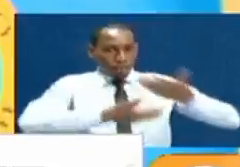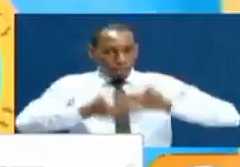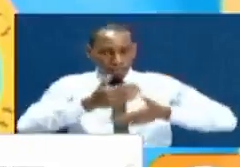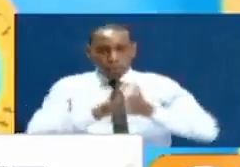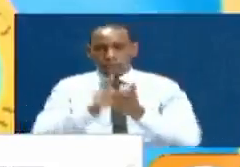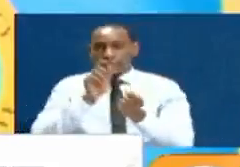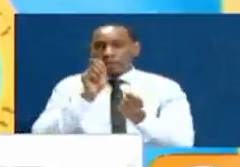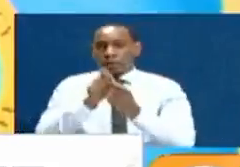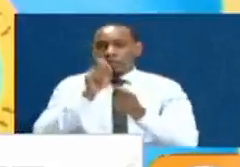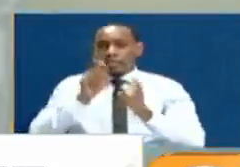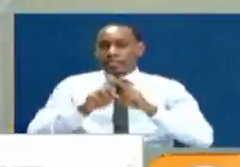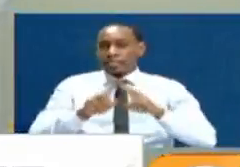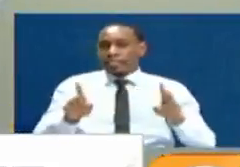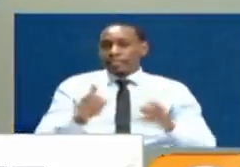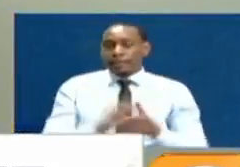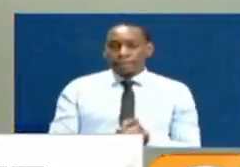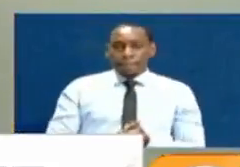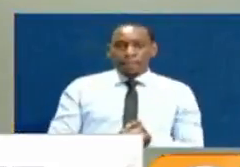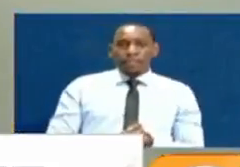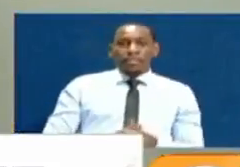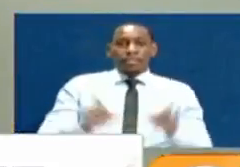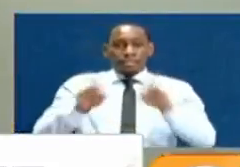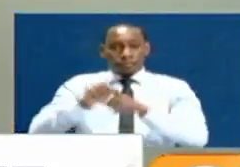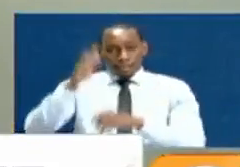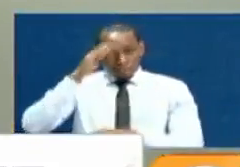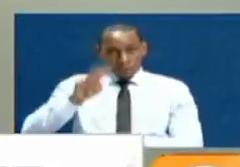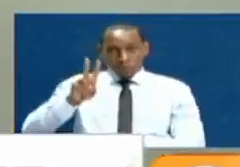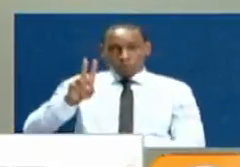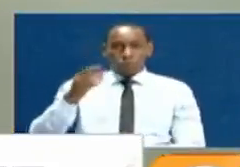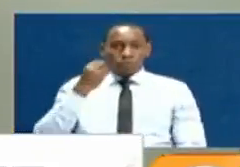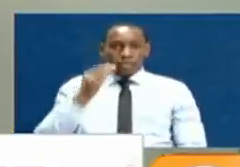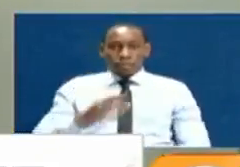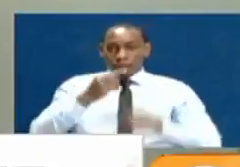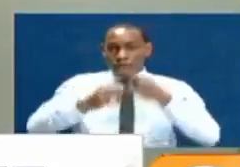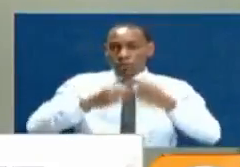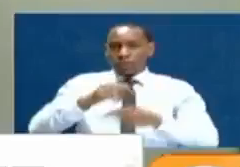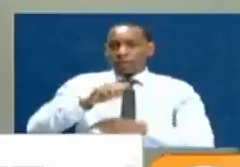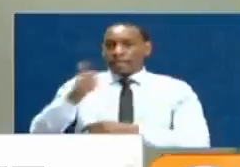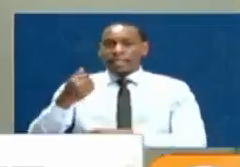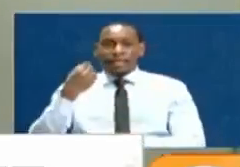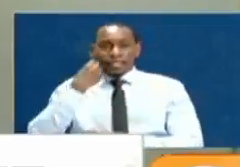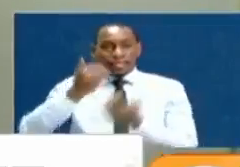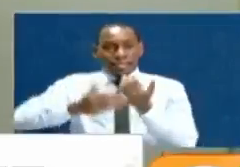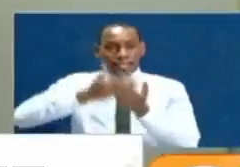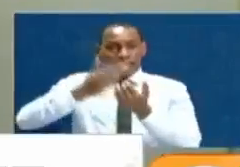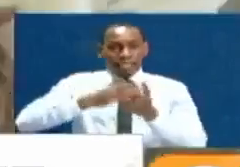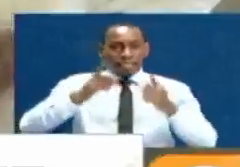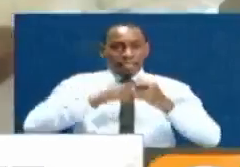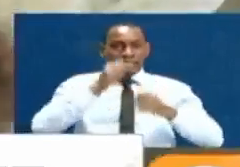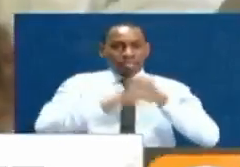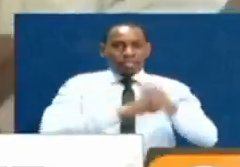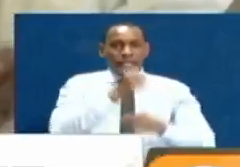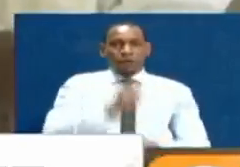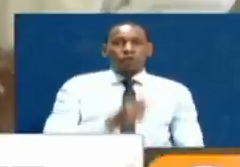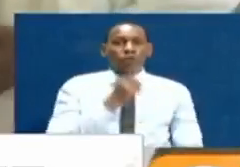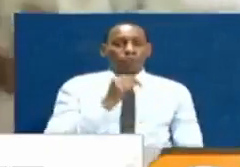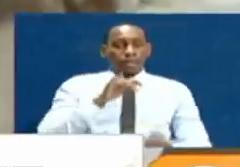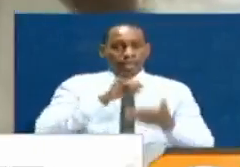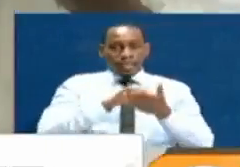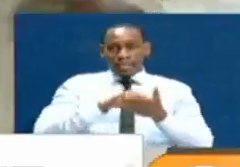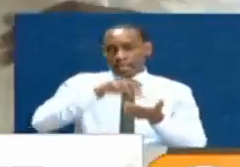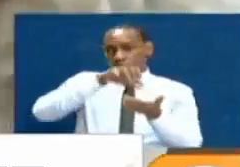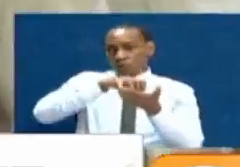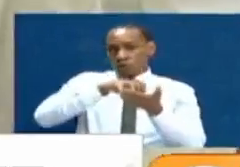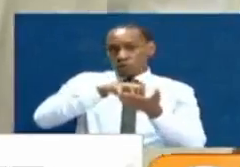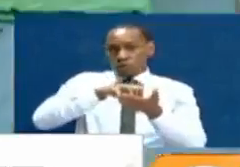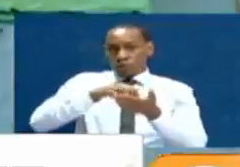testing has commenced. It should be noted that the two patients were undergoing treatment for other ailments. For the 6-year-old boy, it was discovered when his